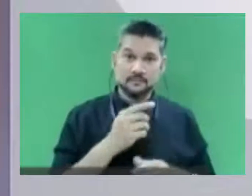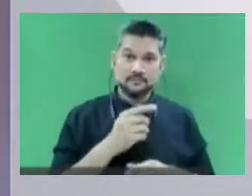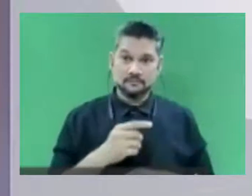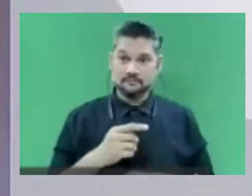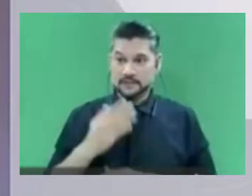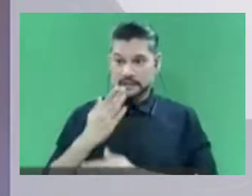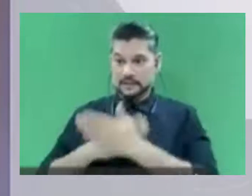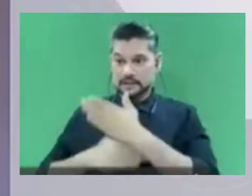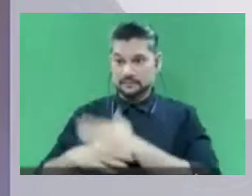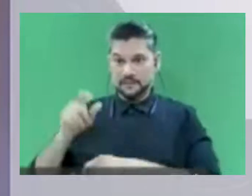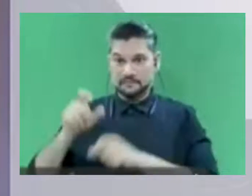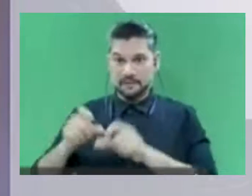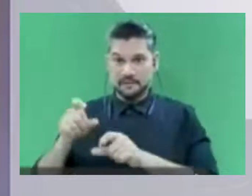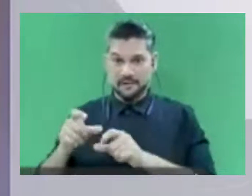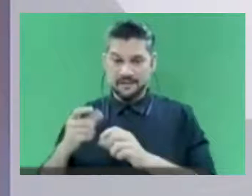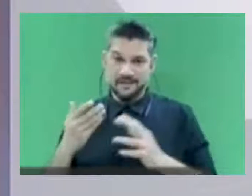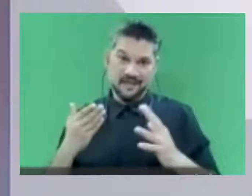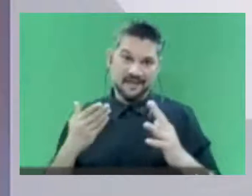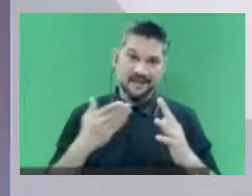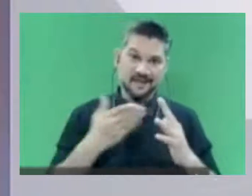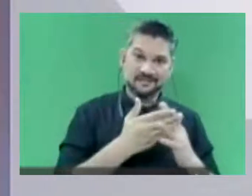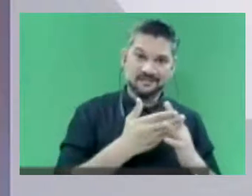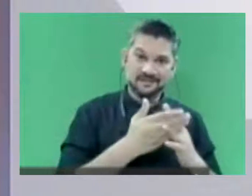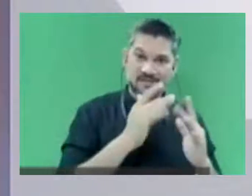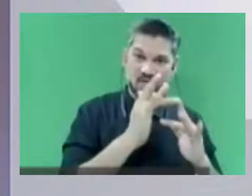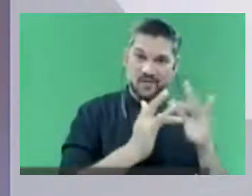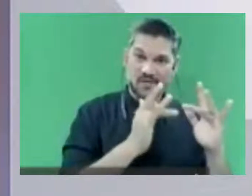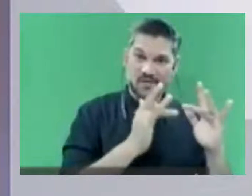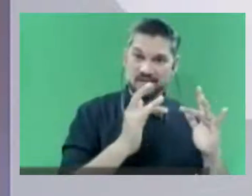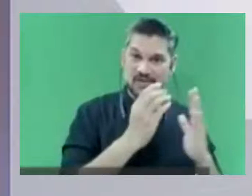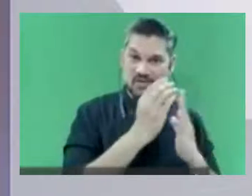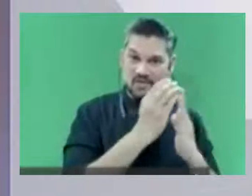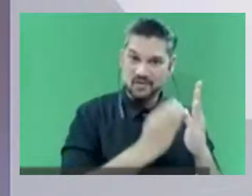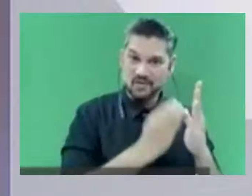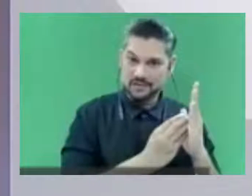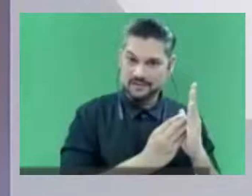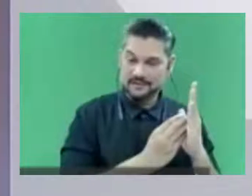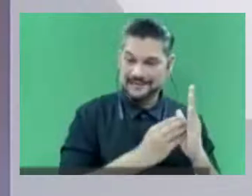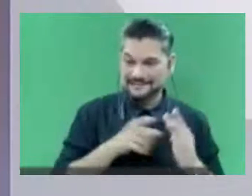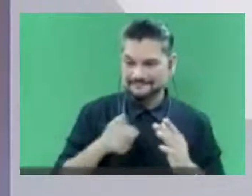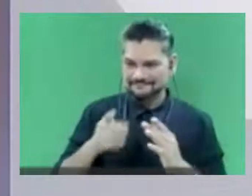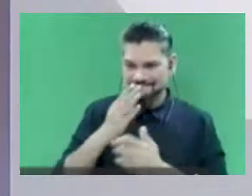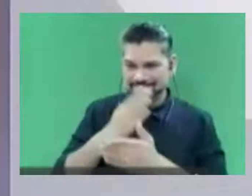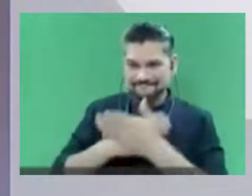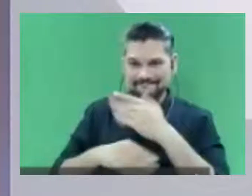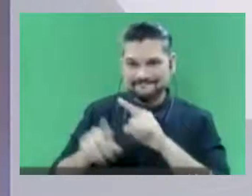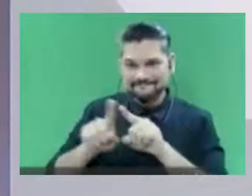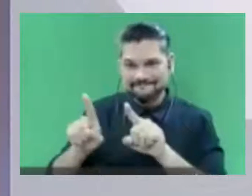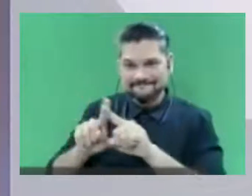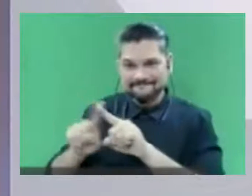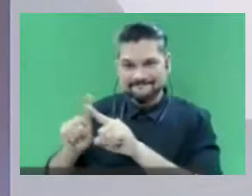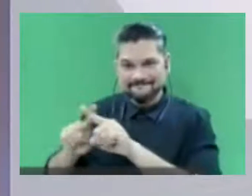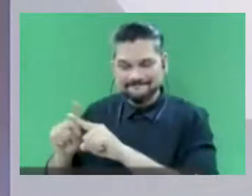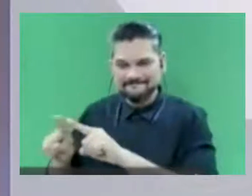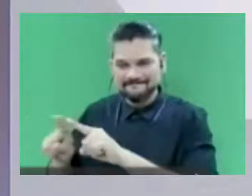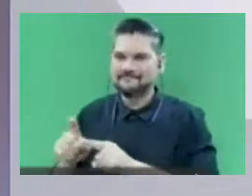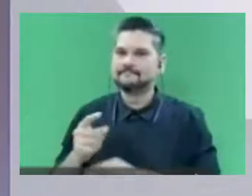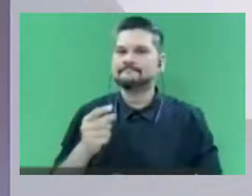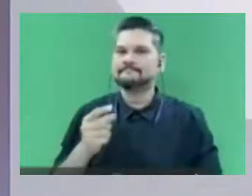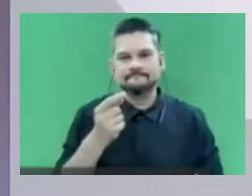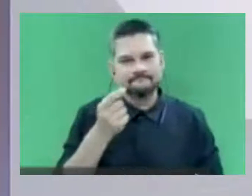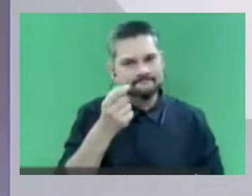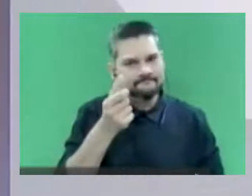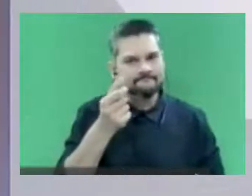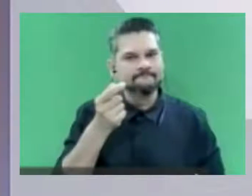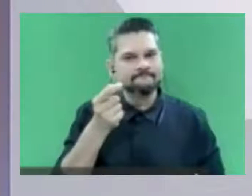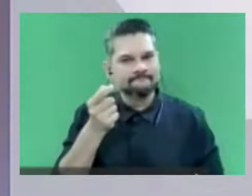course, according to the disability, we had to face a lot of difficulties. Some platforms which were asked